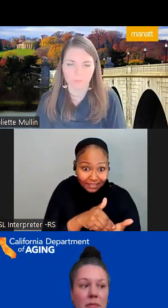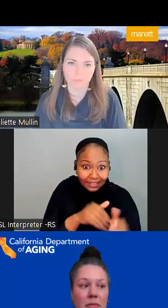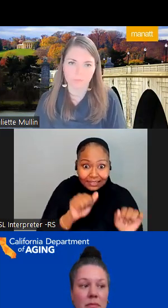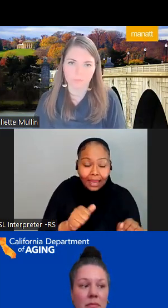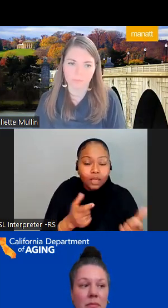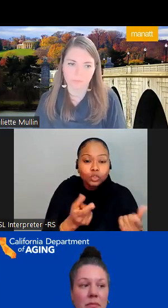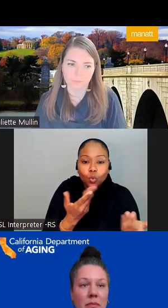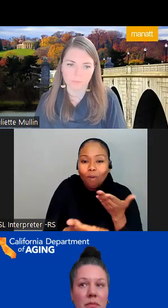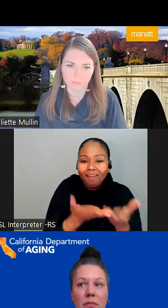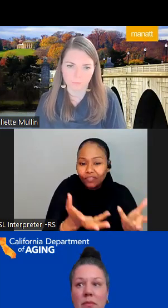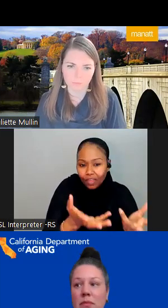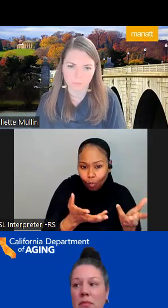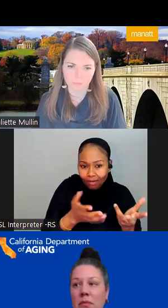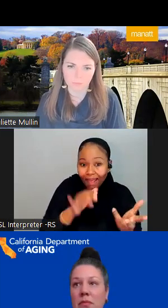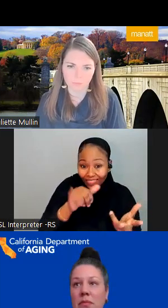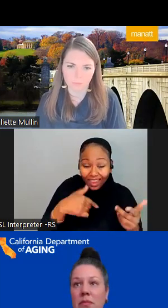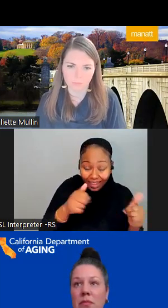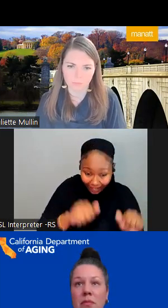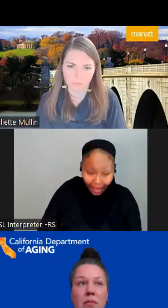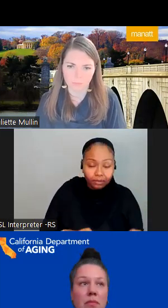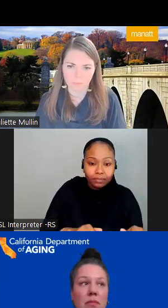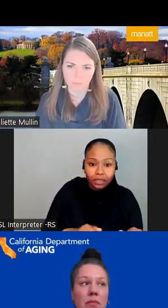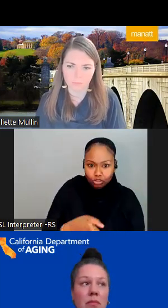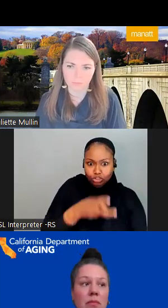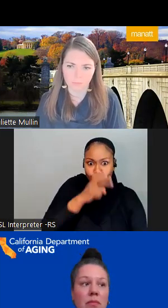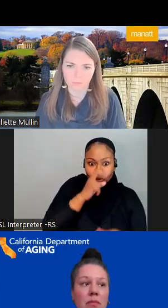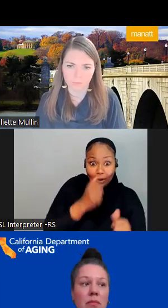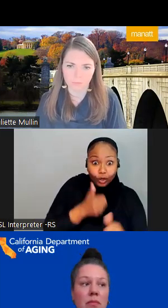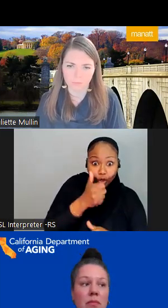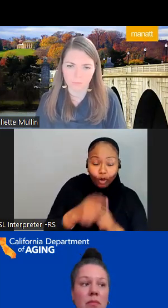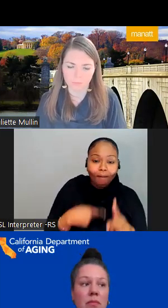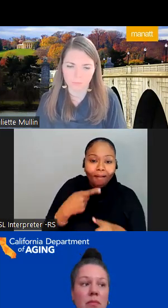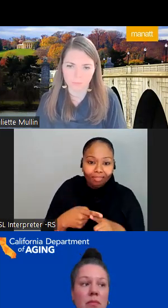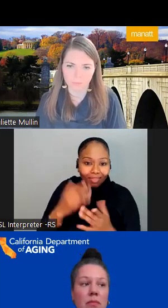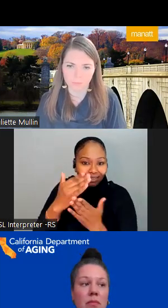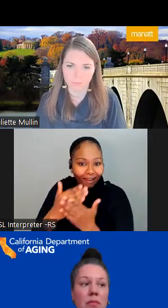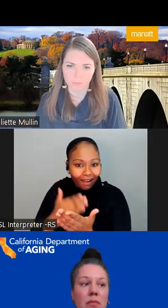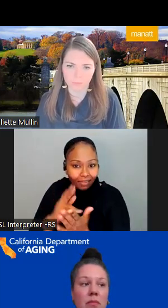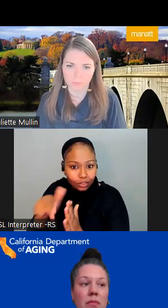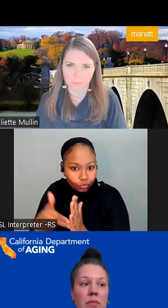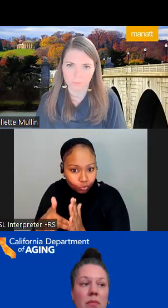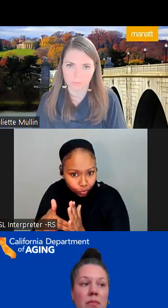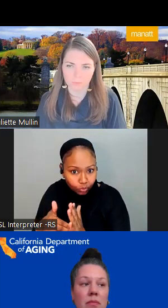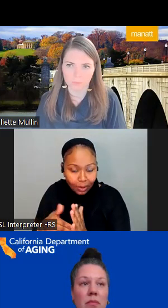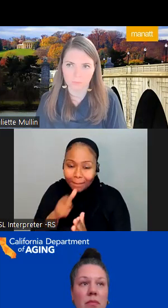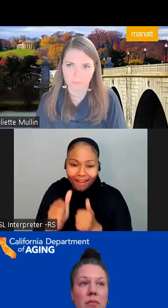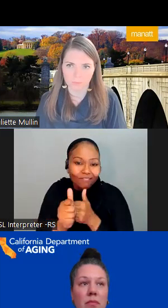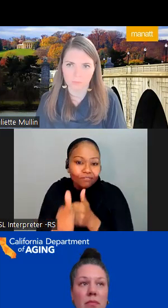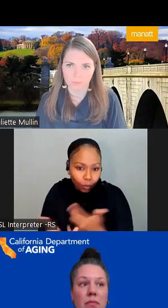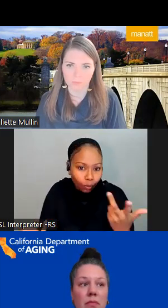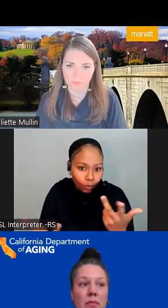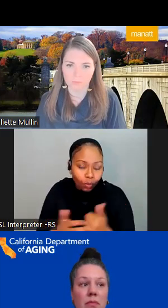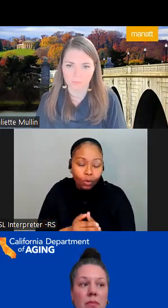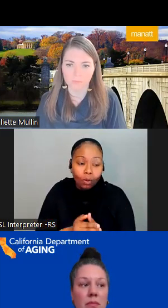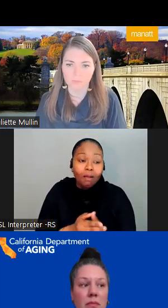less than strict than the guidelines or rules that are put by the licensing facilities and the health department. This